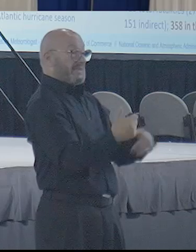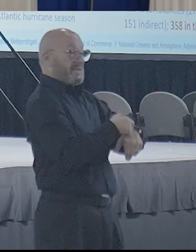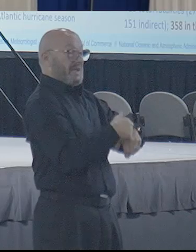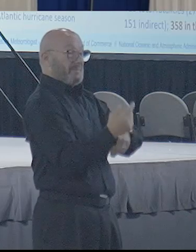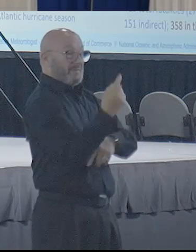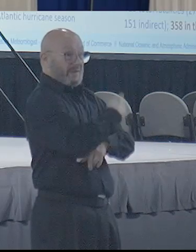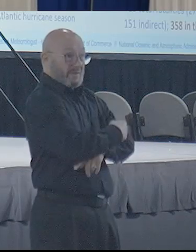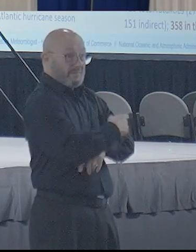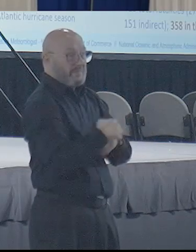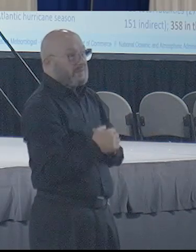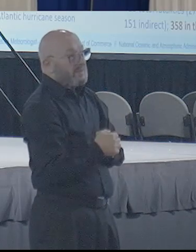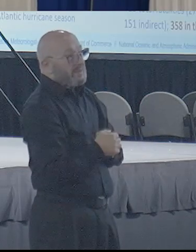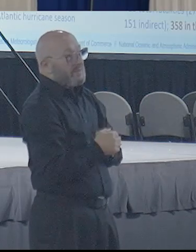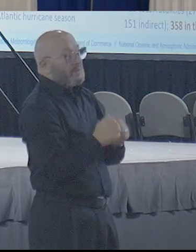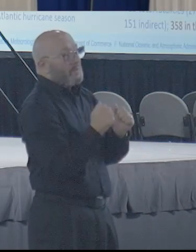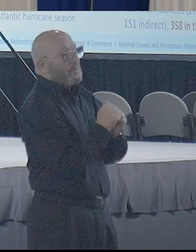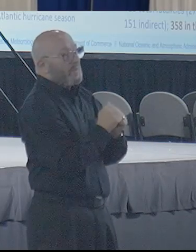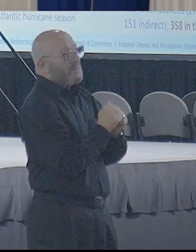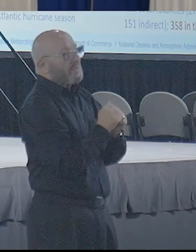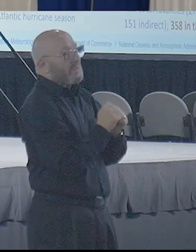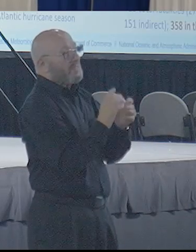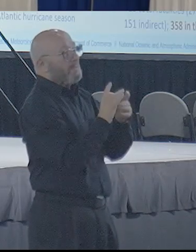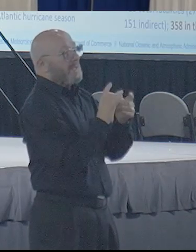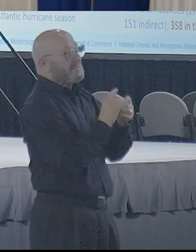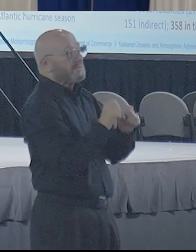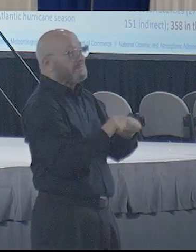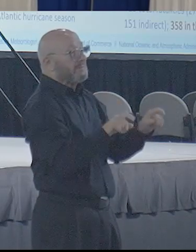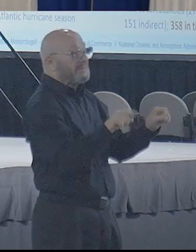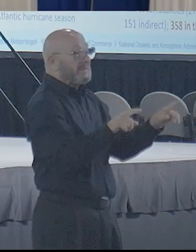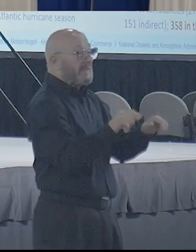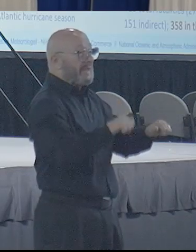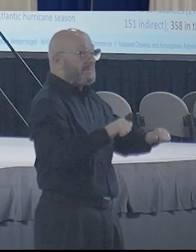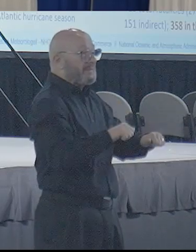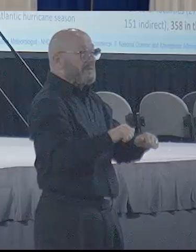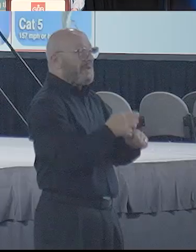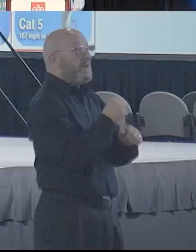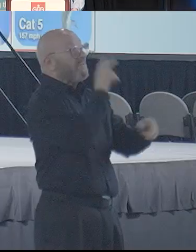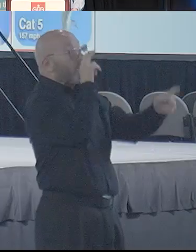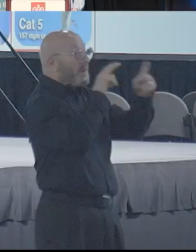the considering the messaging capability and the forecast capability that we have today.